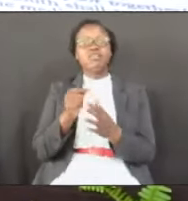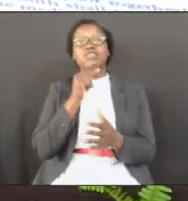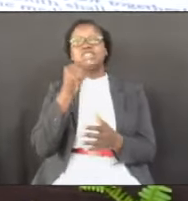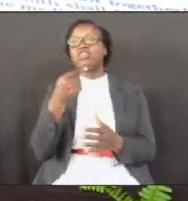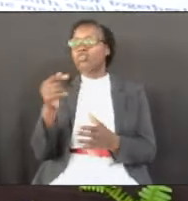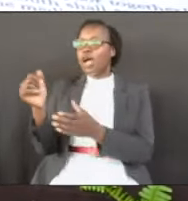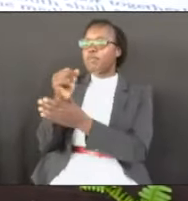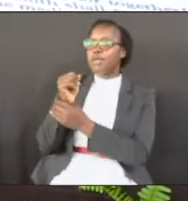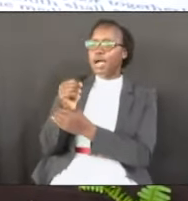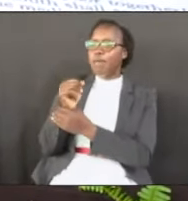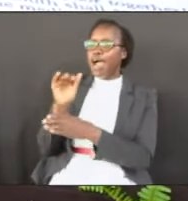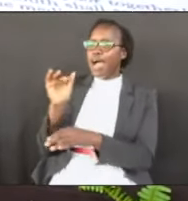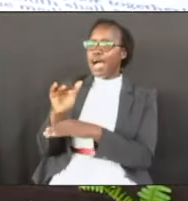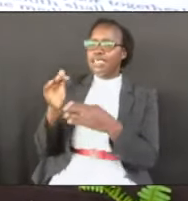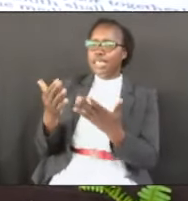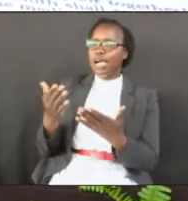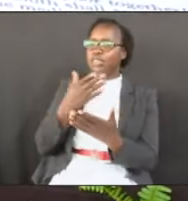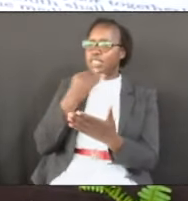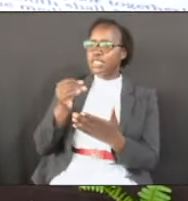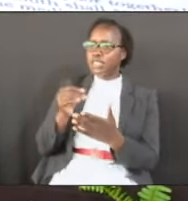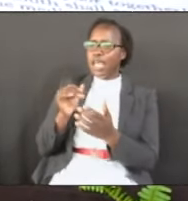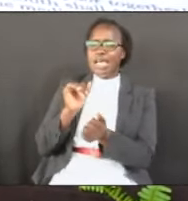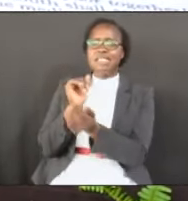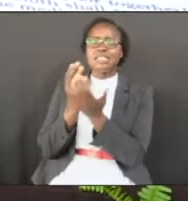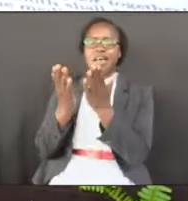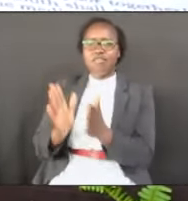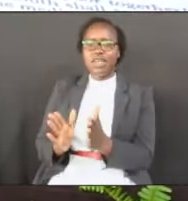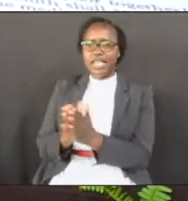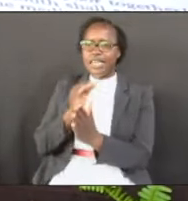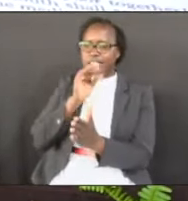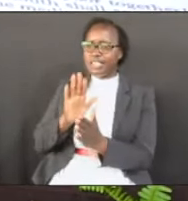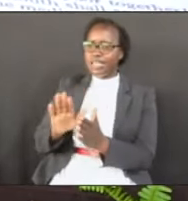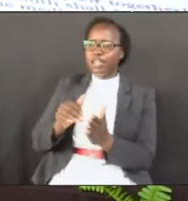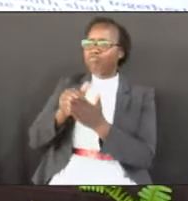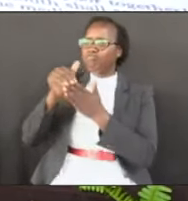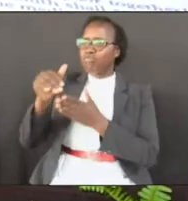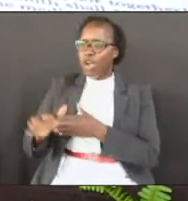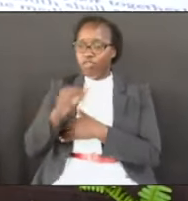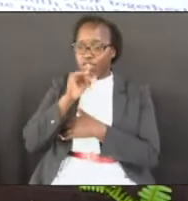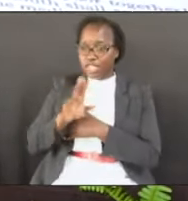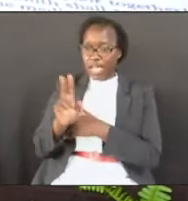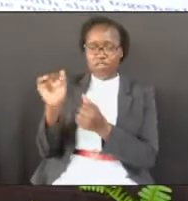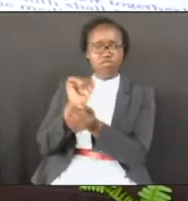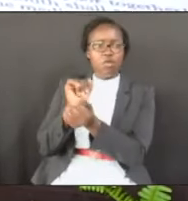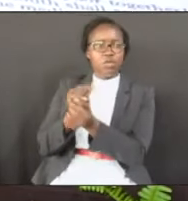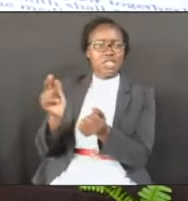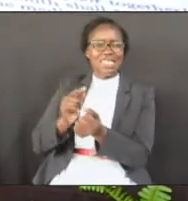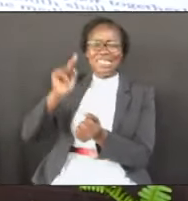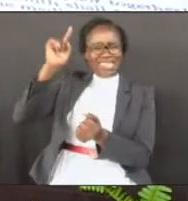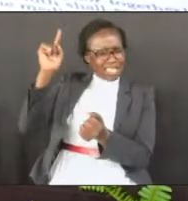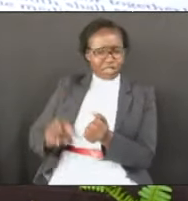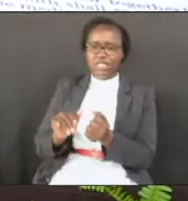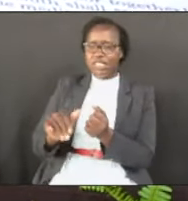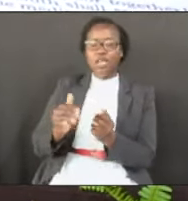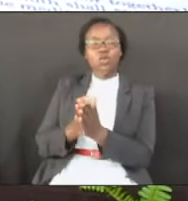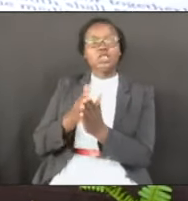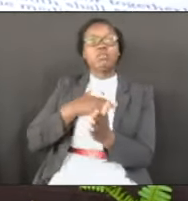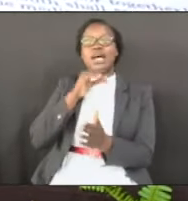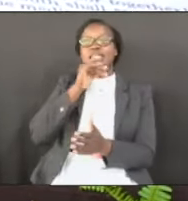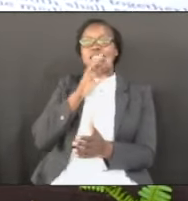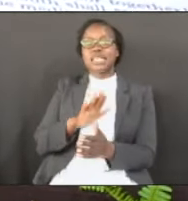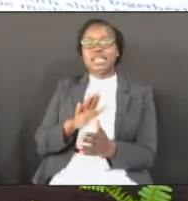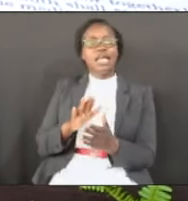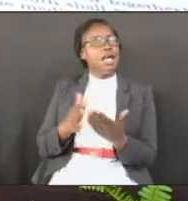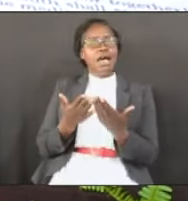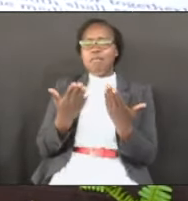Abraham, "Cast out this bond woman and her son, for the son of this bond woman shall not be here with my son,